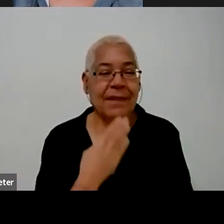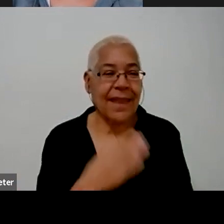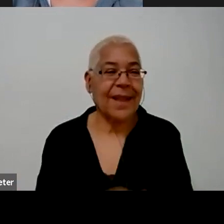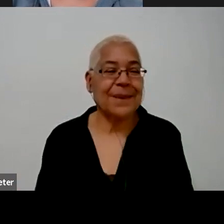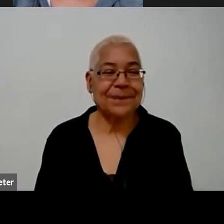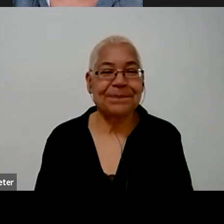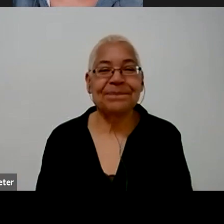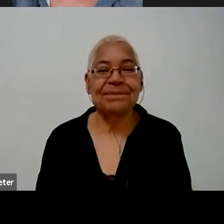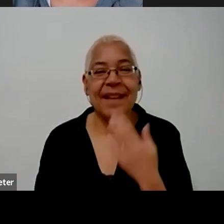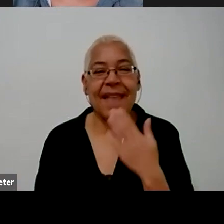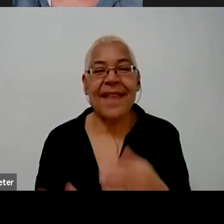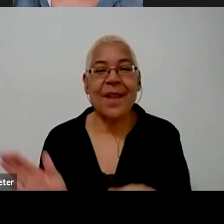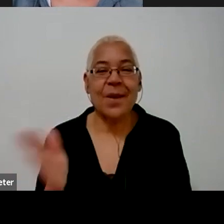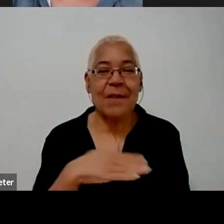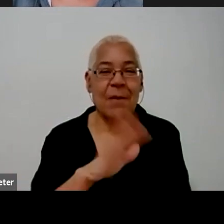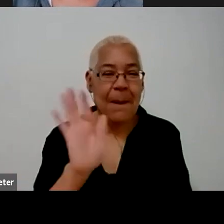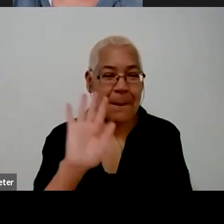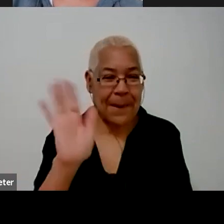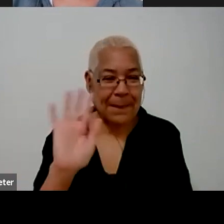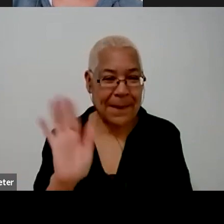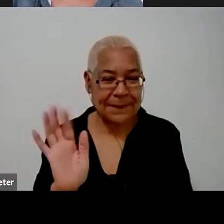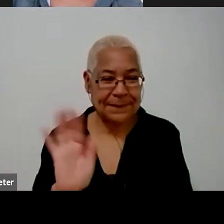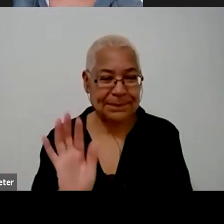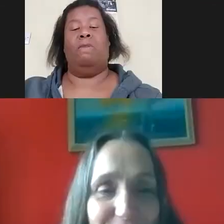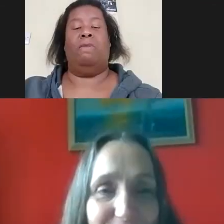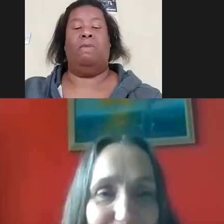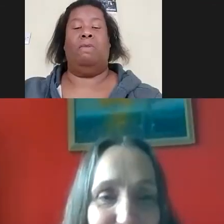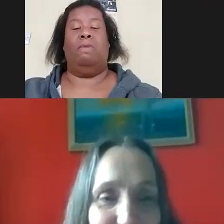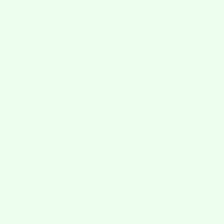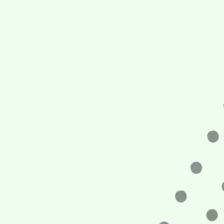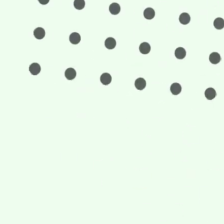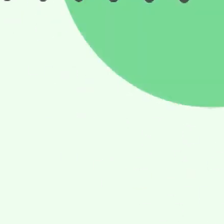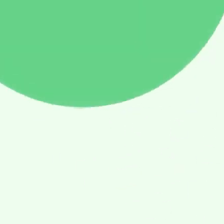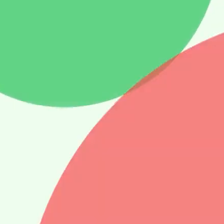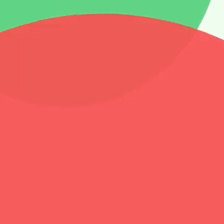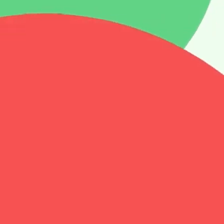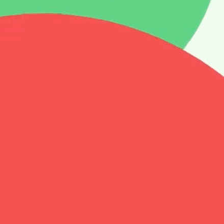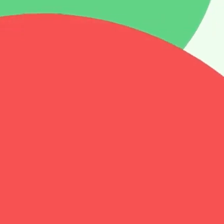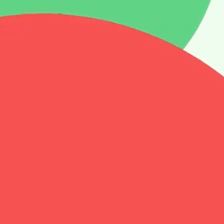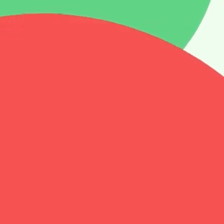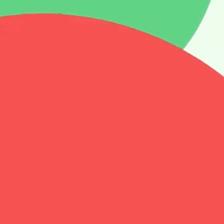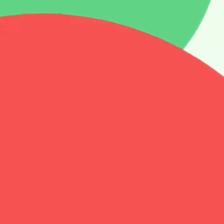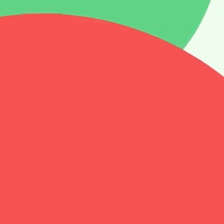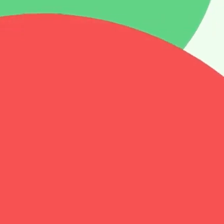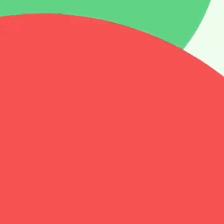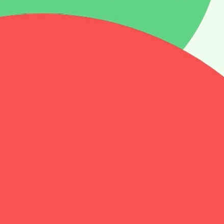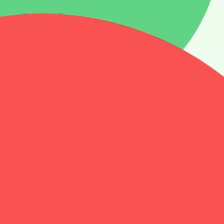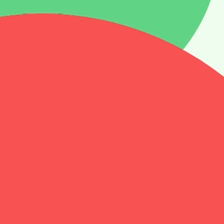Thanks, everyone. Thanks. Bye. Bye. Bye. Bye. Bye.